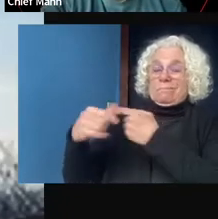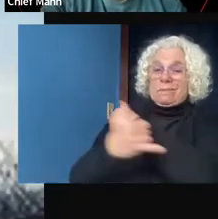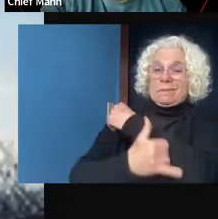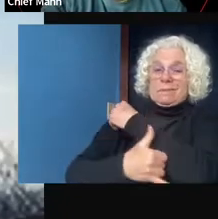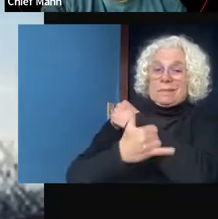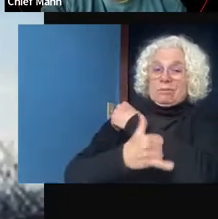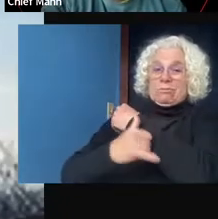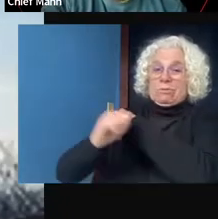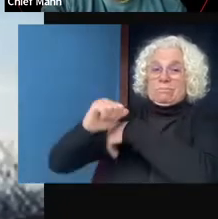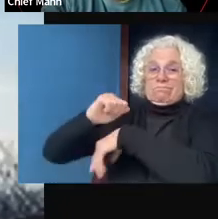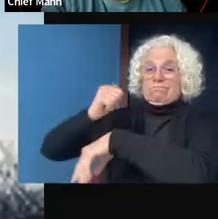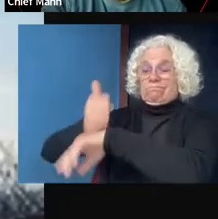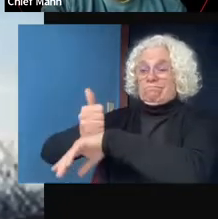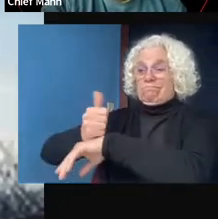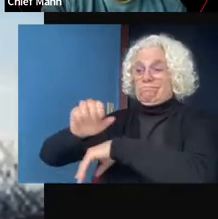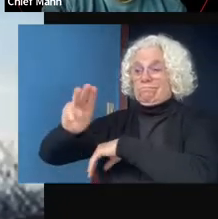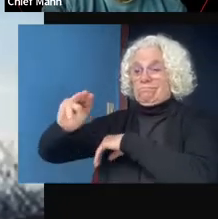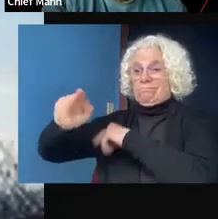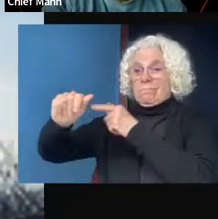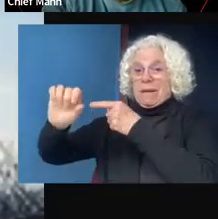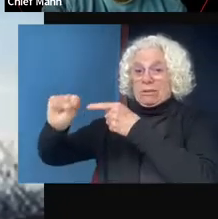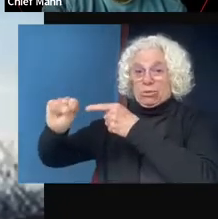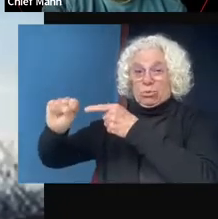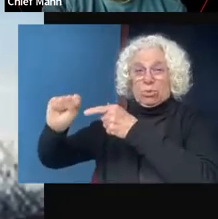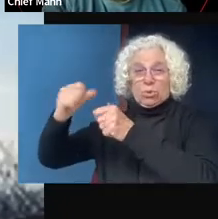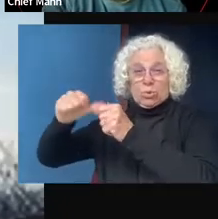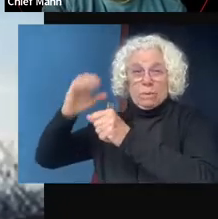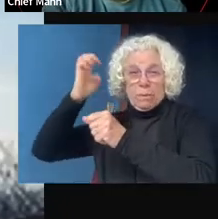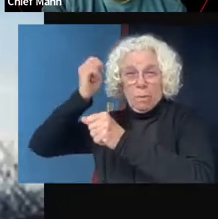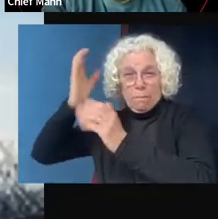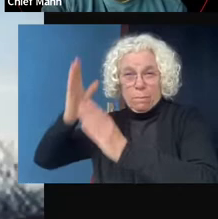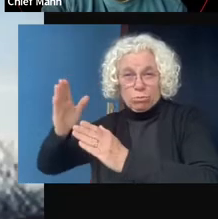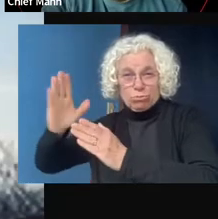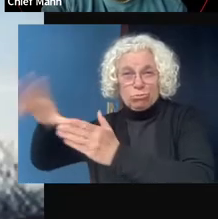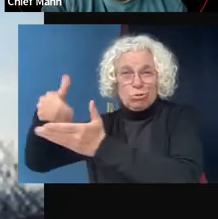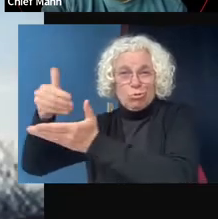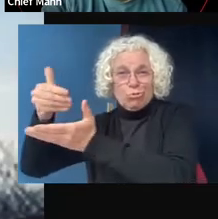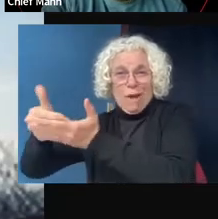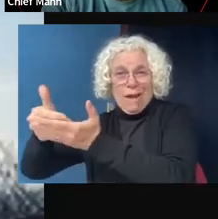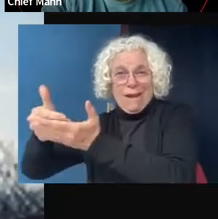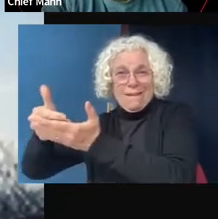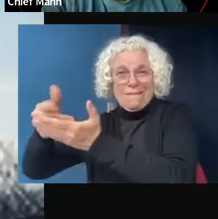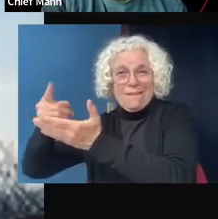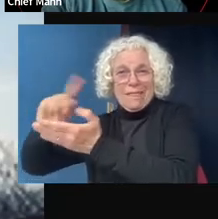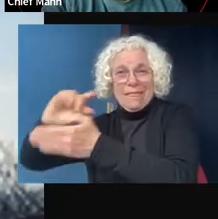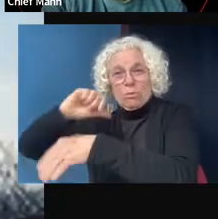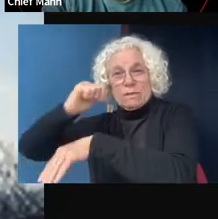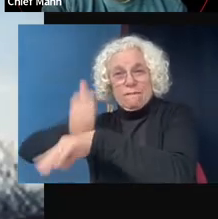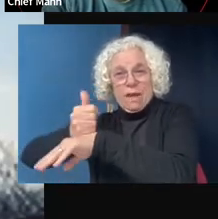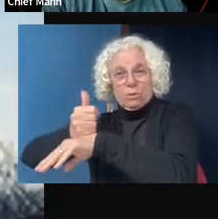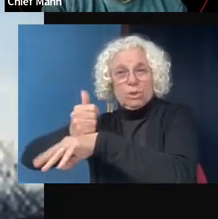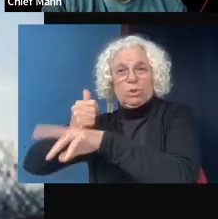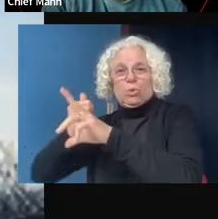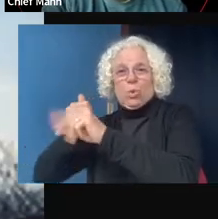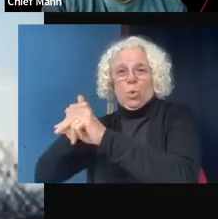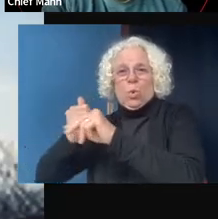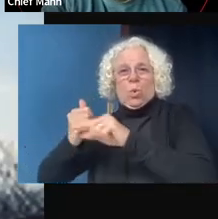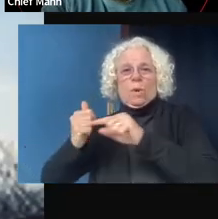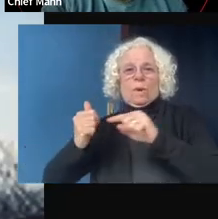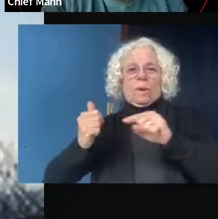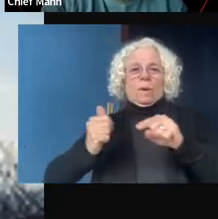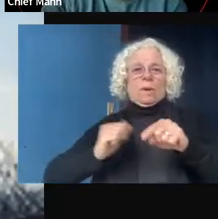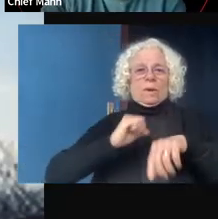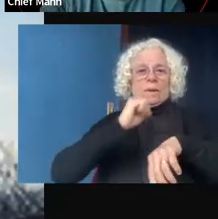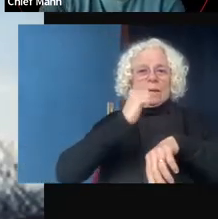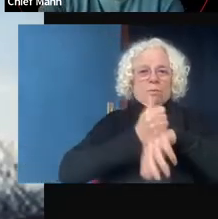Massachusetts when a pilgrim stepped off the boat. This was founded here in